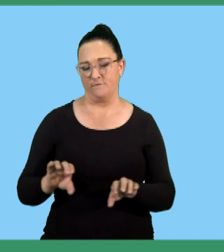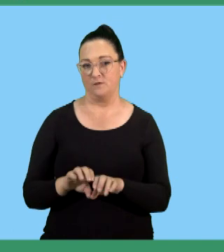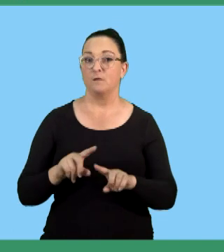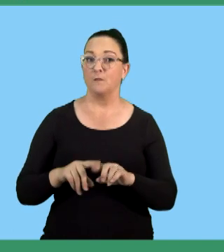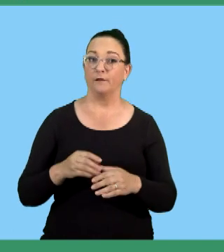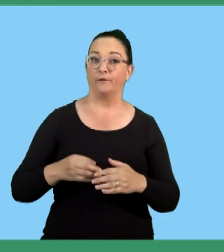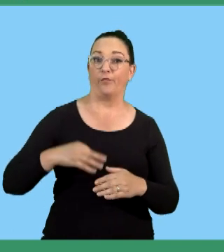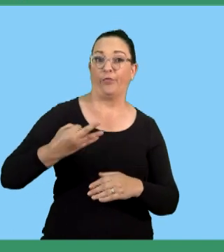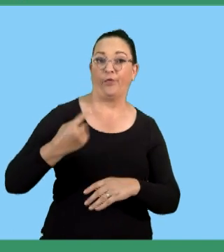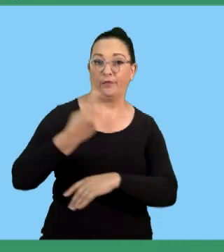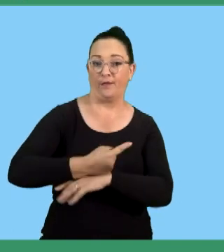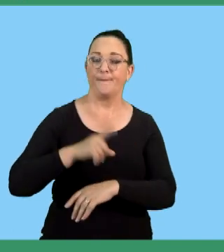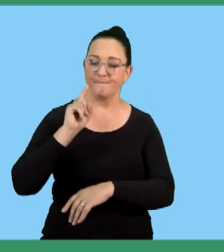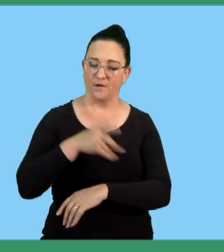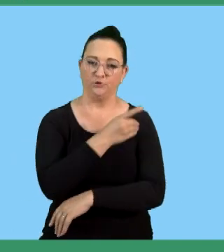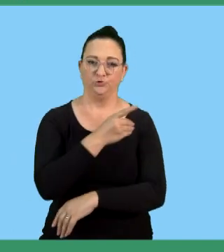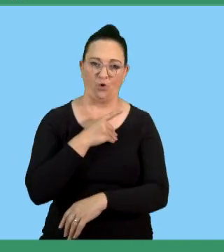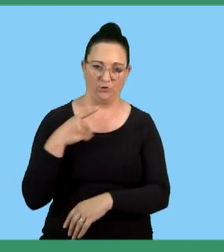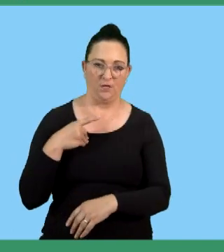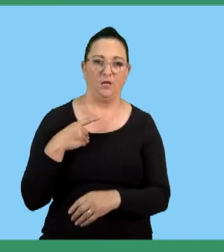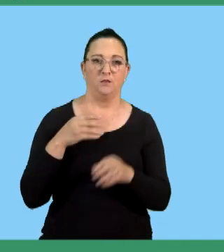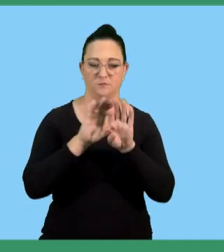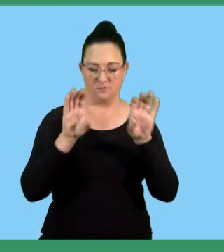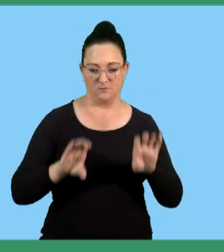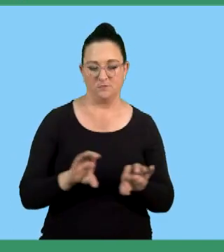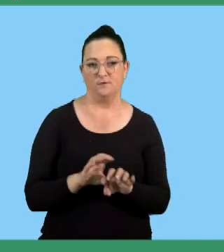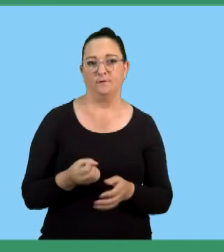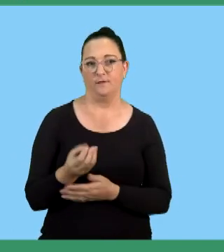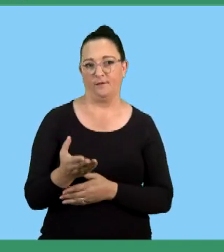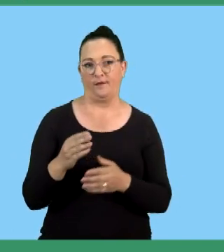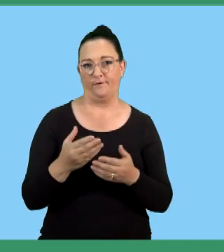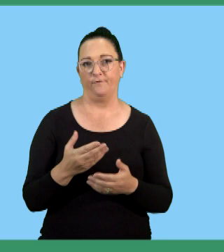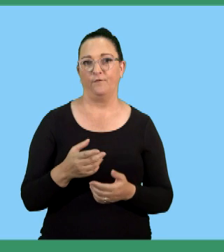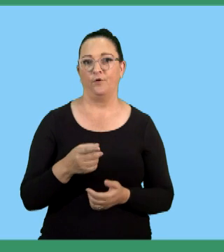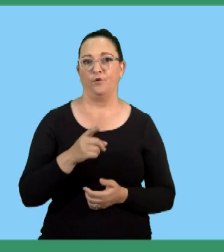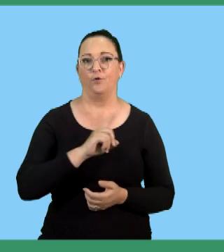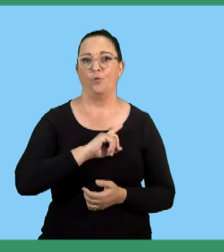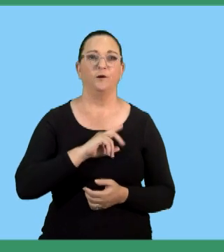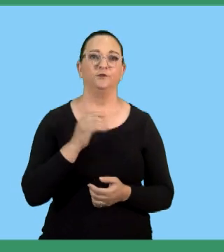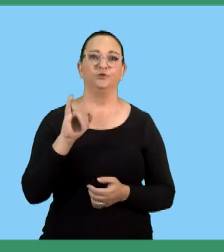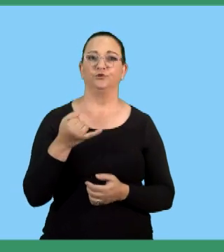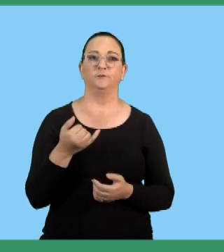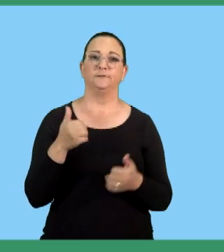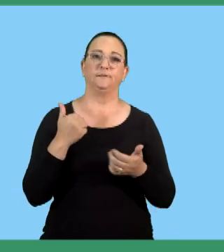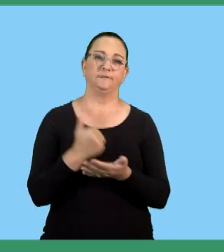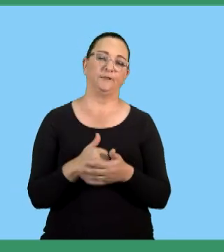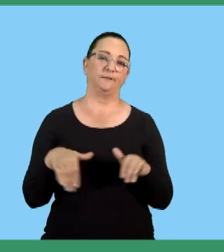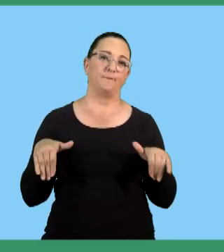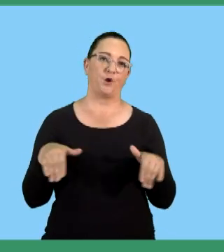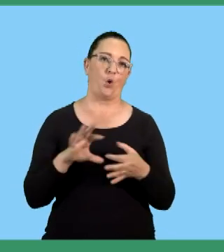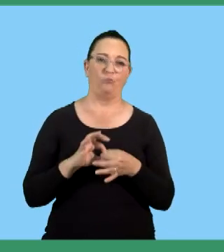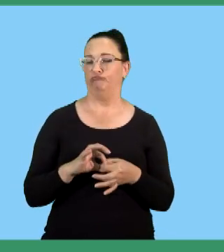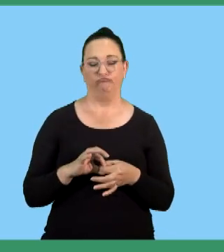absent on the 3rd day, then a medical certificate may be required to ensure that you are not just sitting and not doing anything at